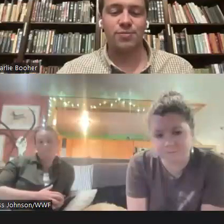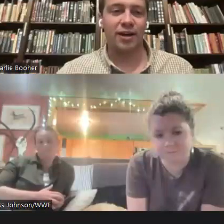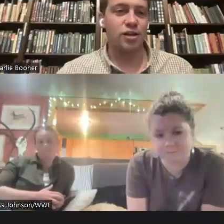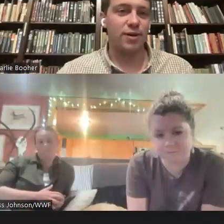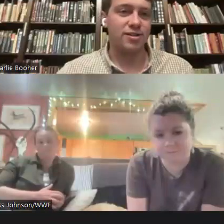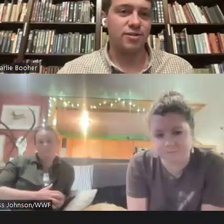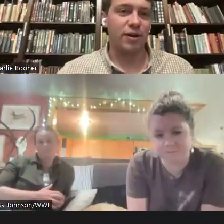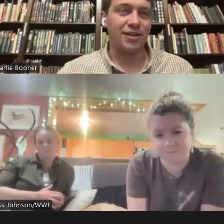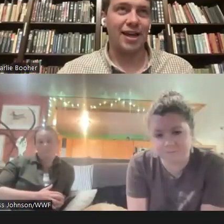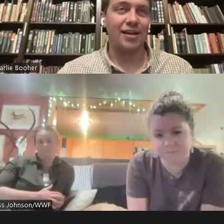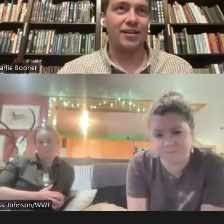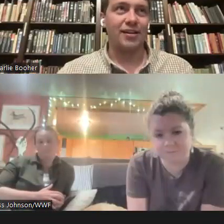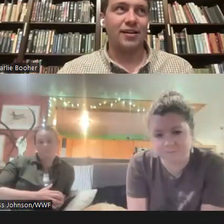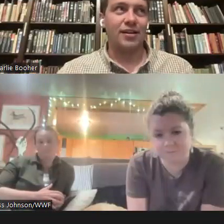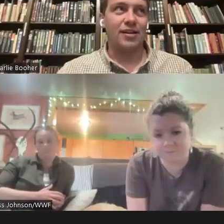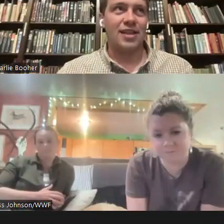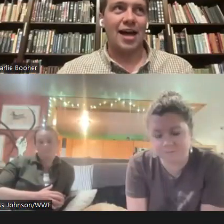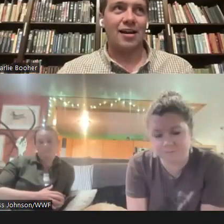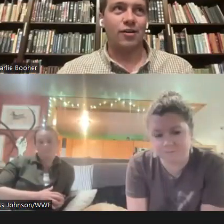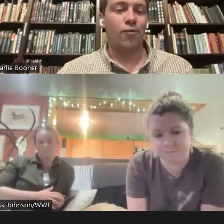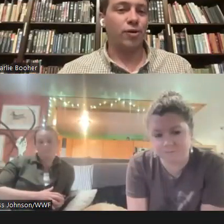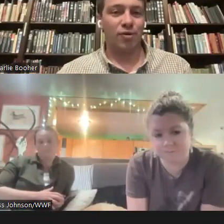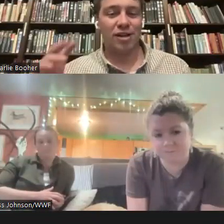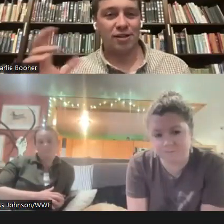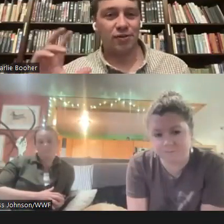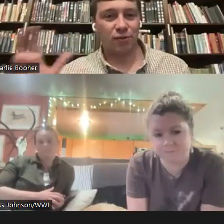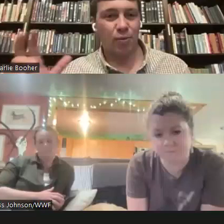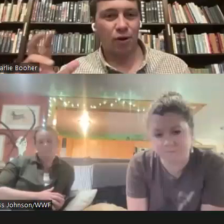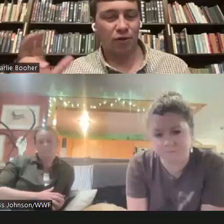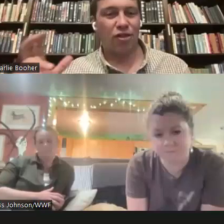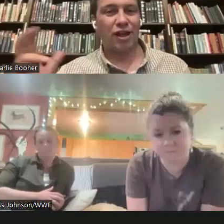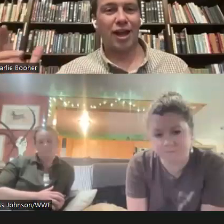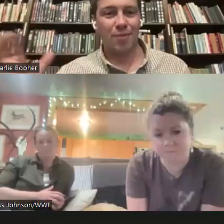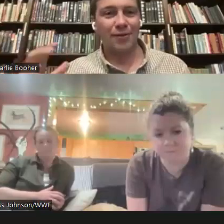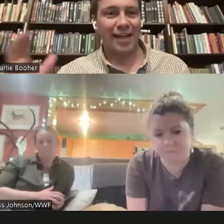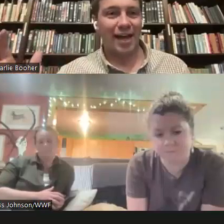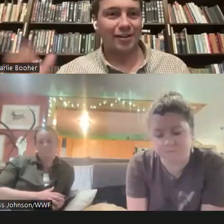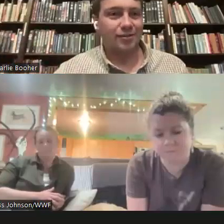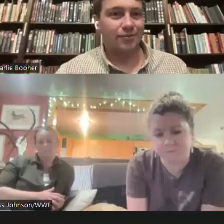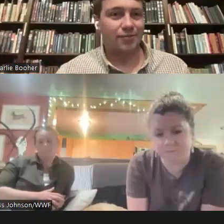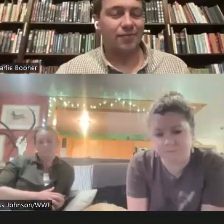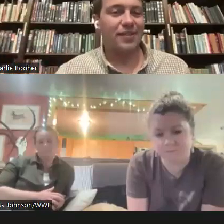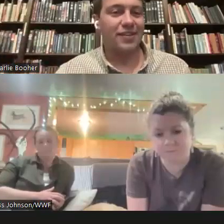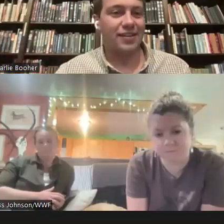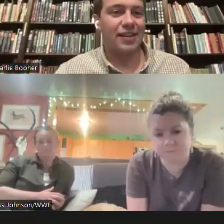Totally case by case basis, but that hopefully provides a good framework for thinking about that